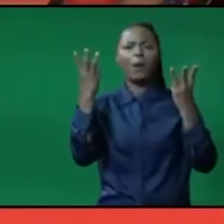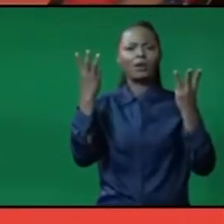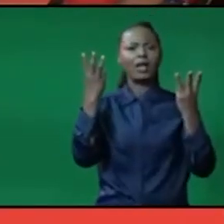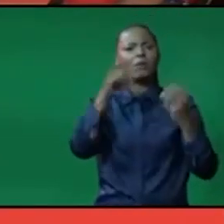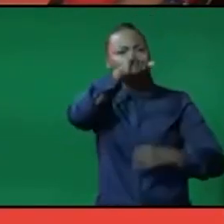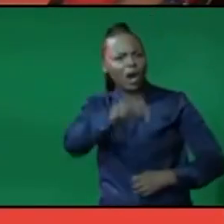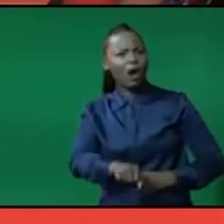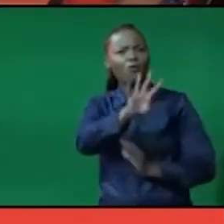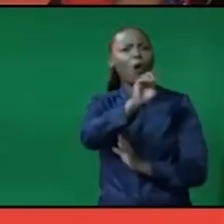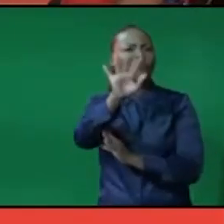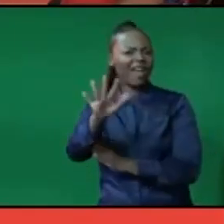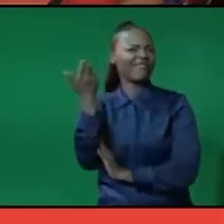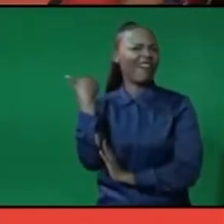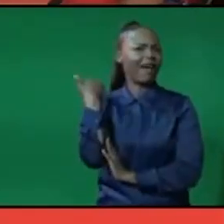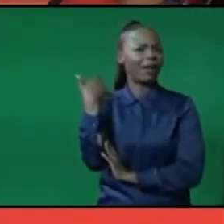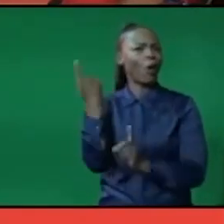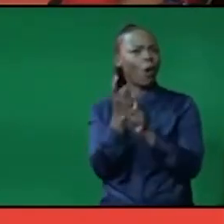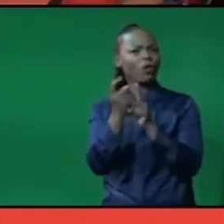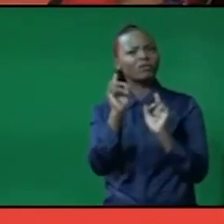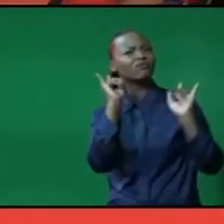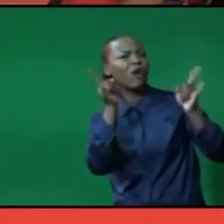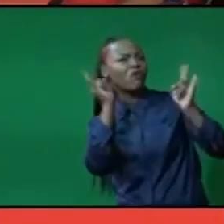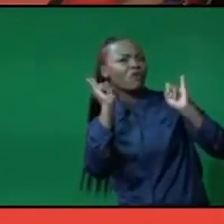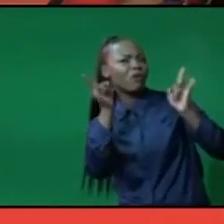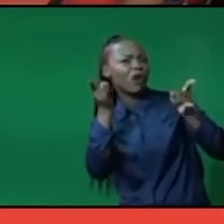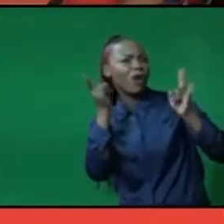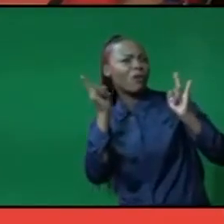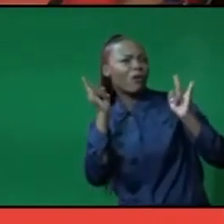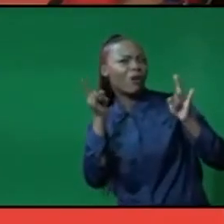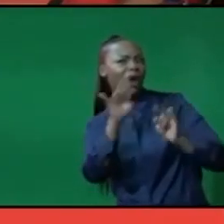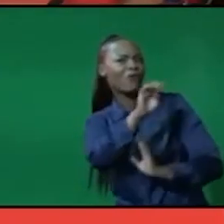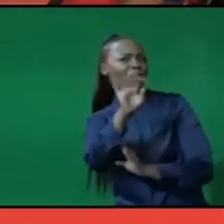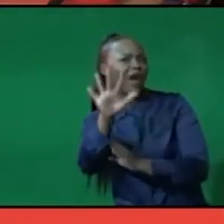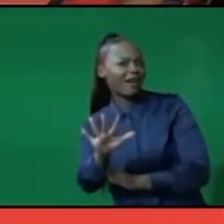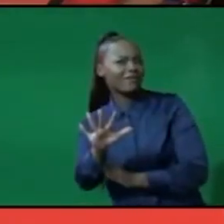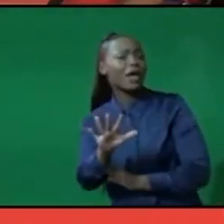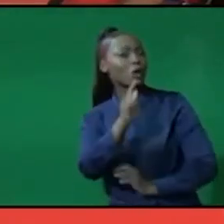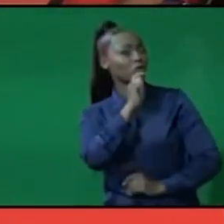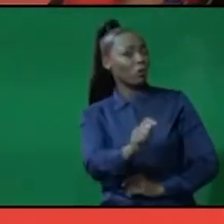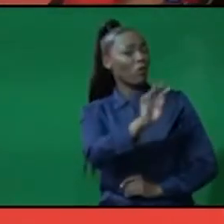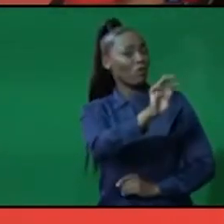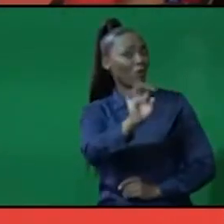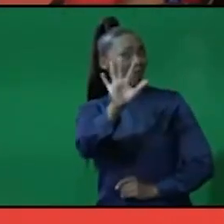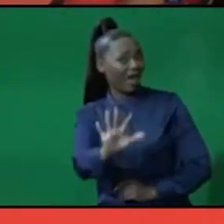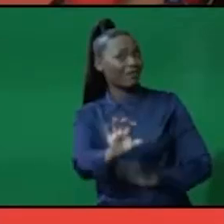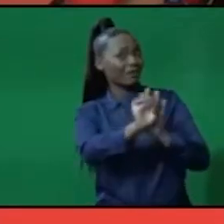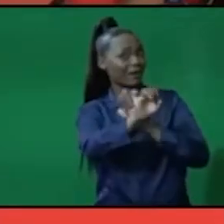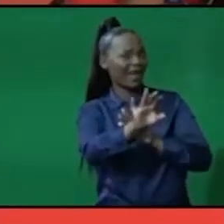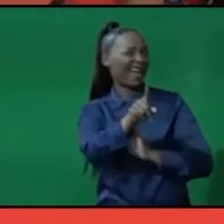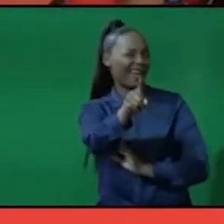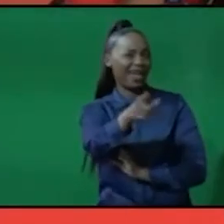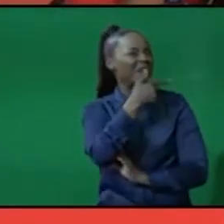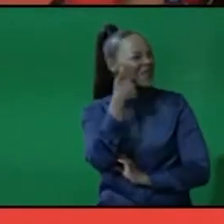were putting that channel. But that channel, and I'm saying this honestly, is going to collapse.